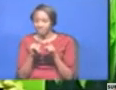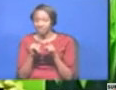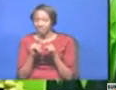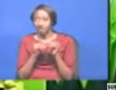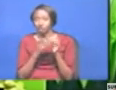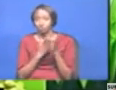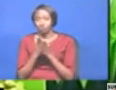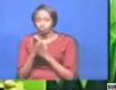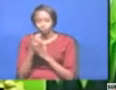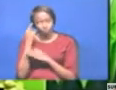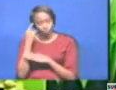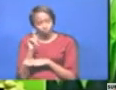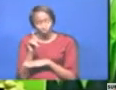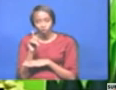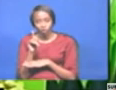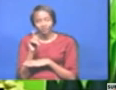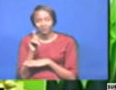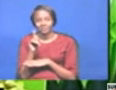then,